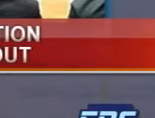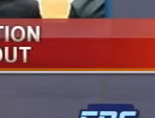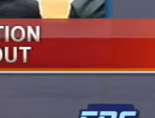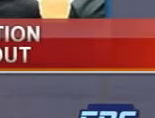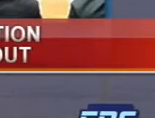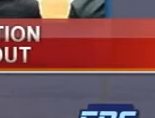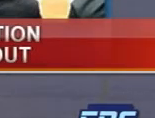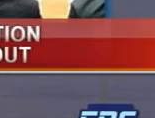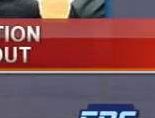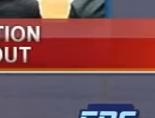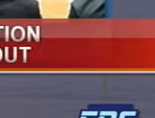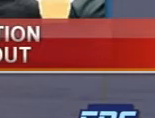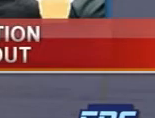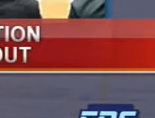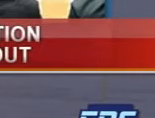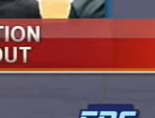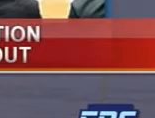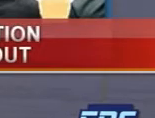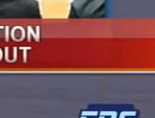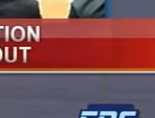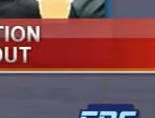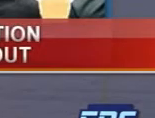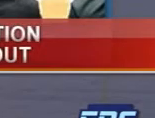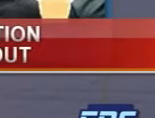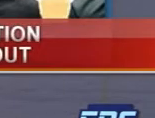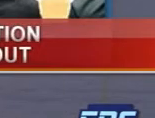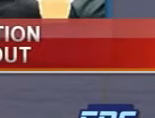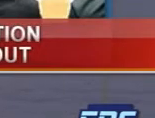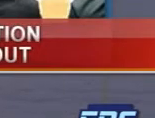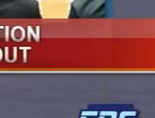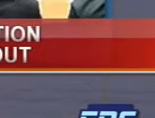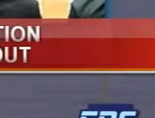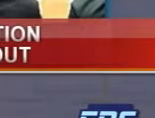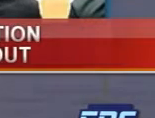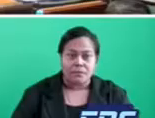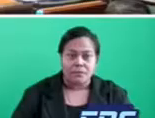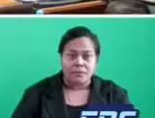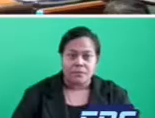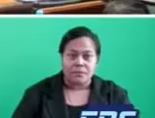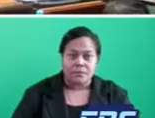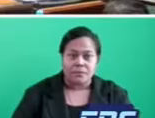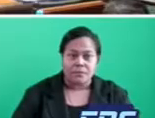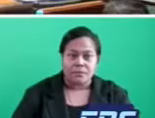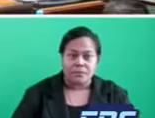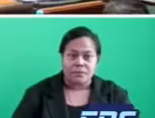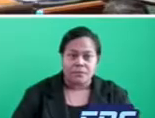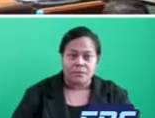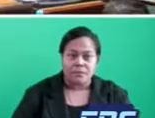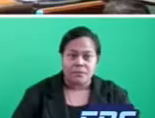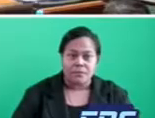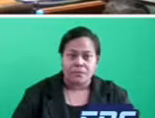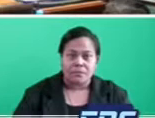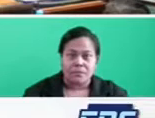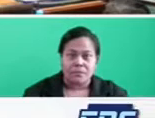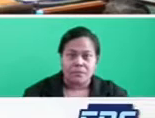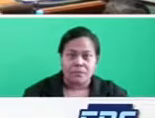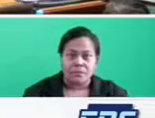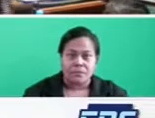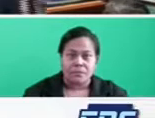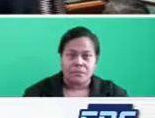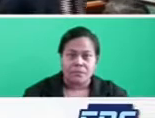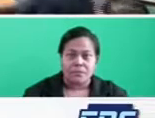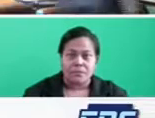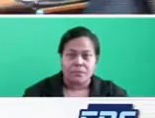Minister says the opposition's walk out of Parliament shows they've lost the plot. Dr. Feremi Wanganambete says he feels for democracy